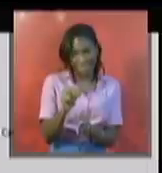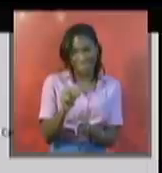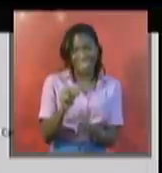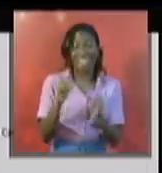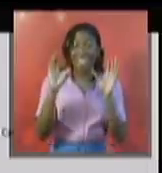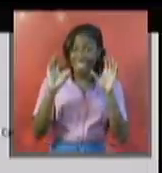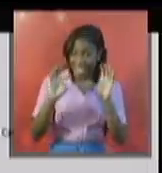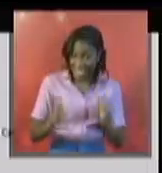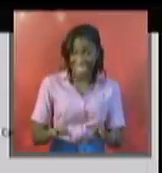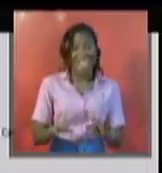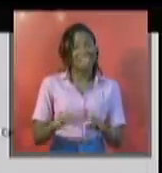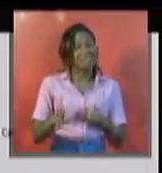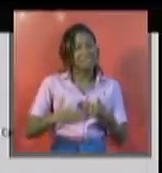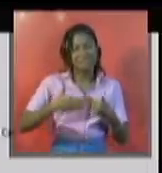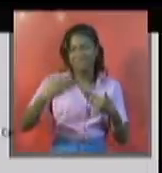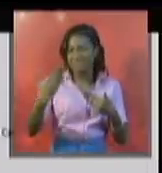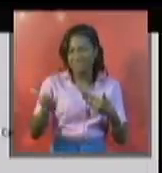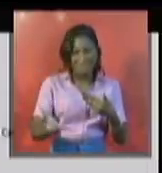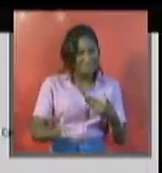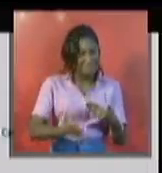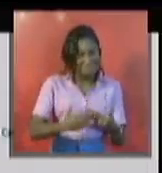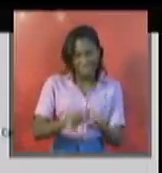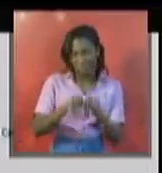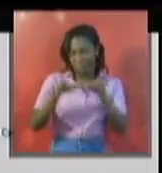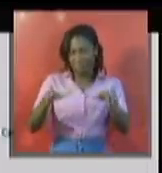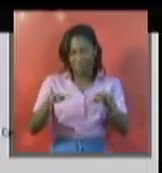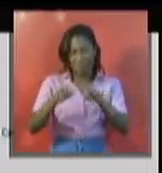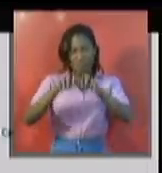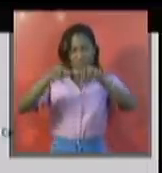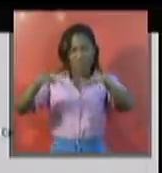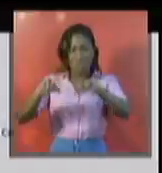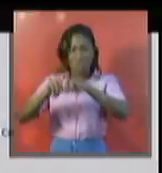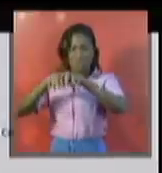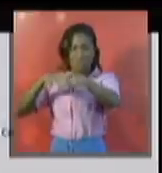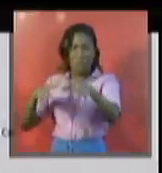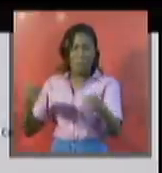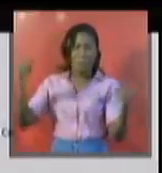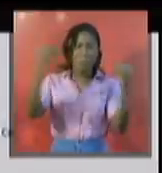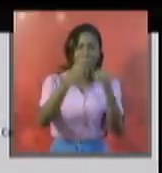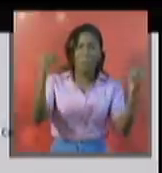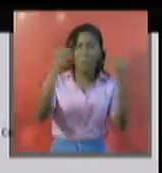get large and complex with alarming speed. Refer to the case of the